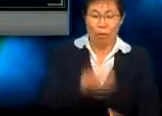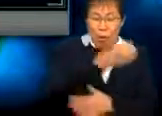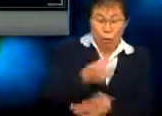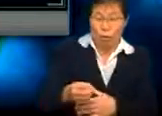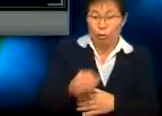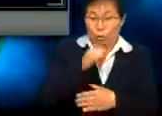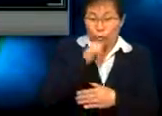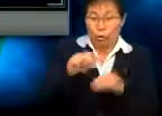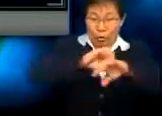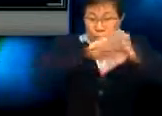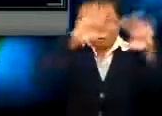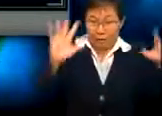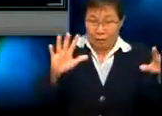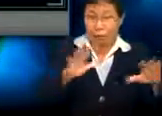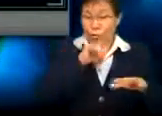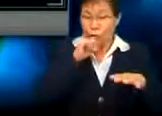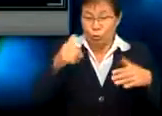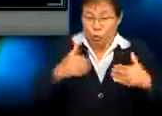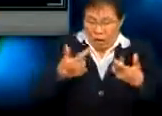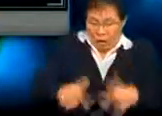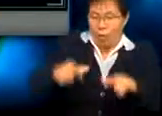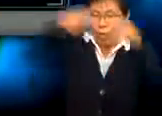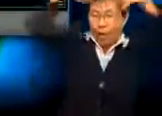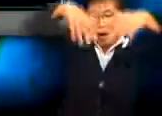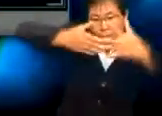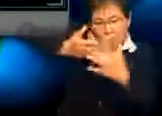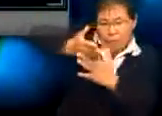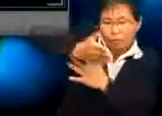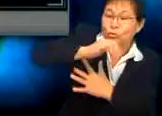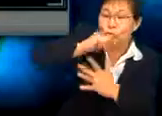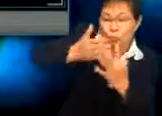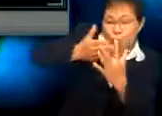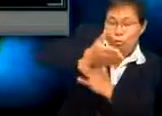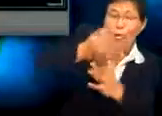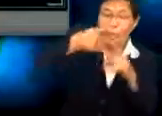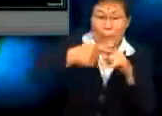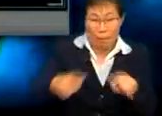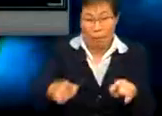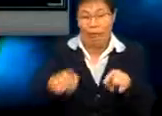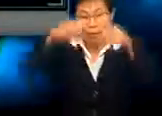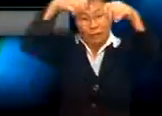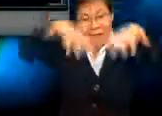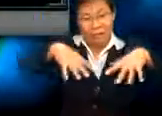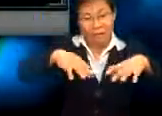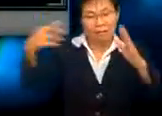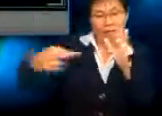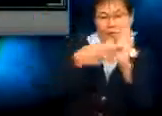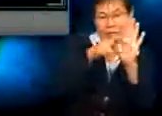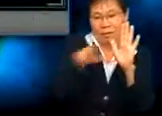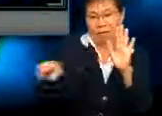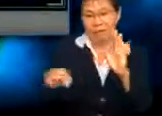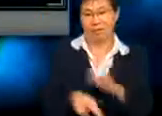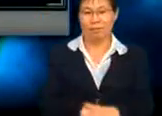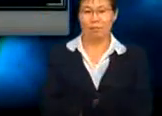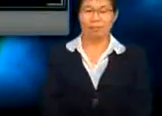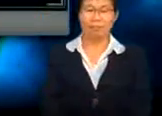Objects which are not clear do not allow light to pass through. Instead, the light is reflected.